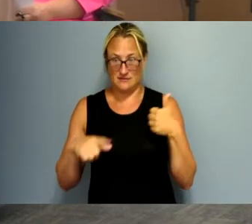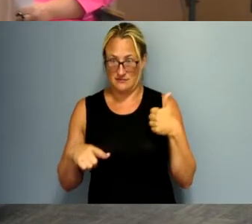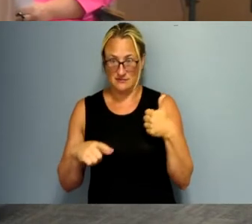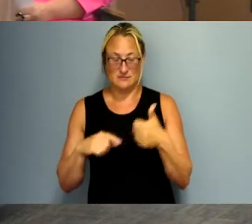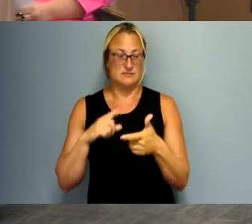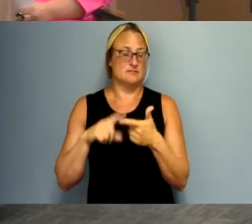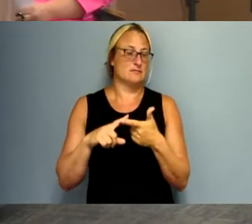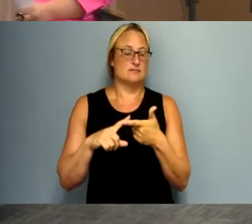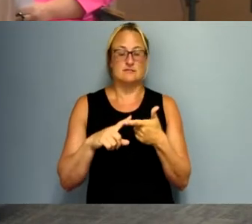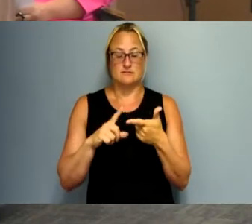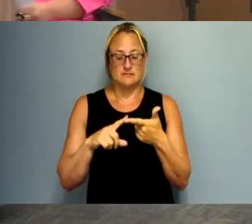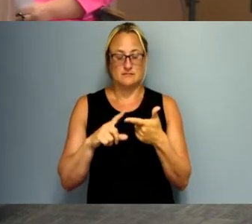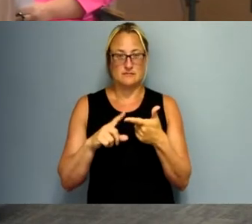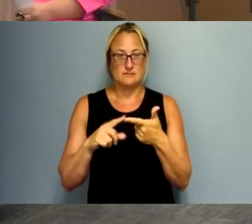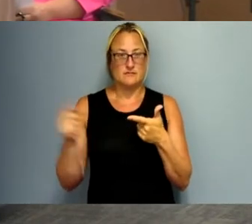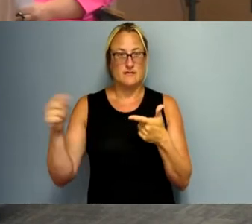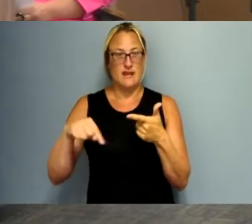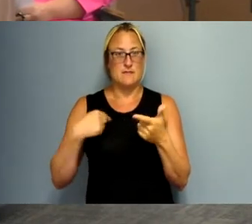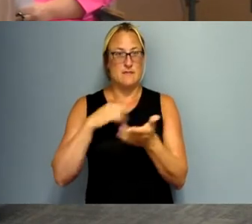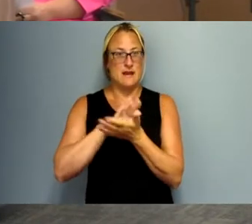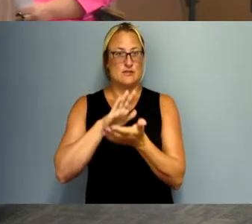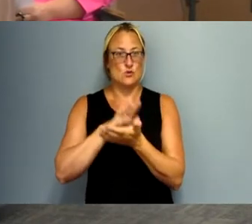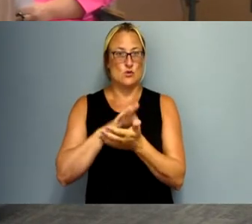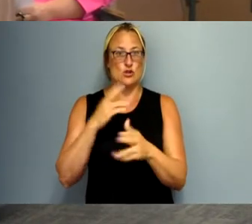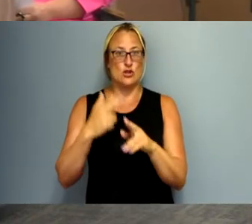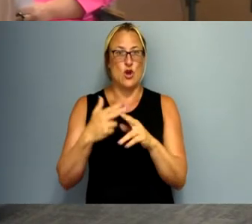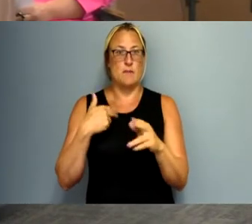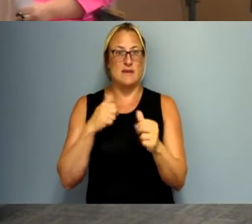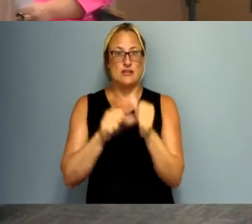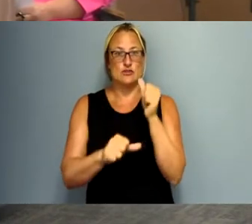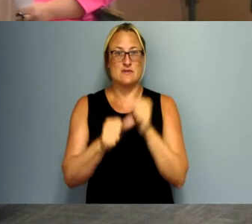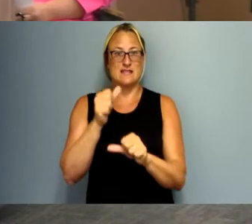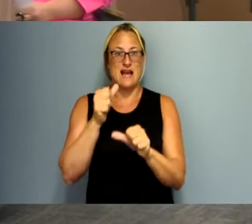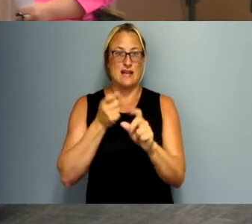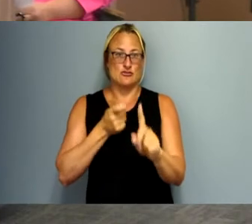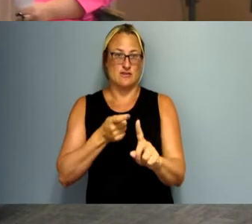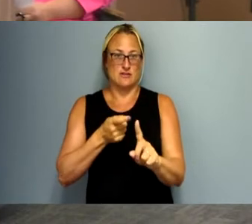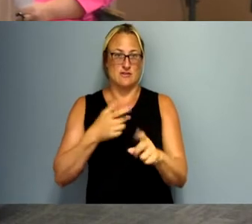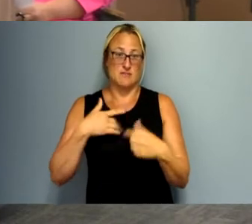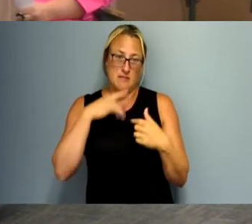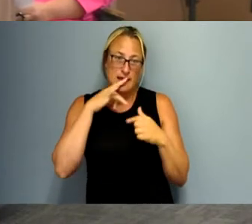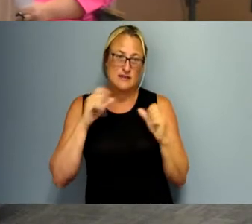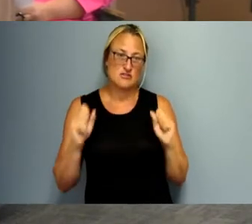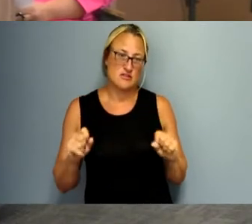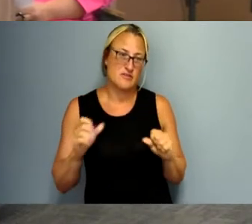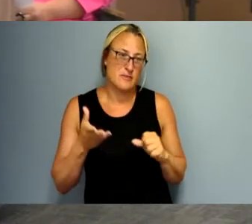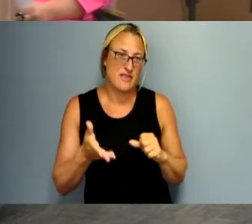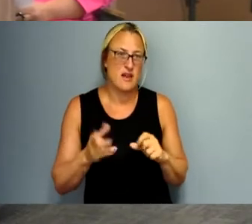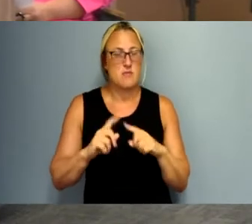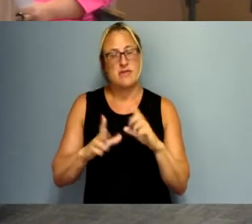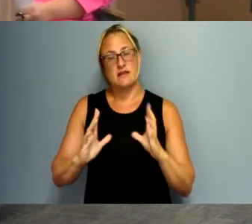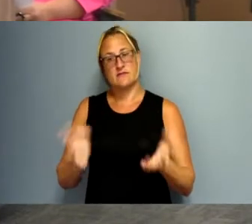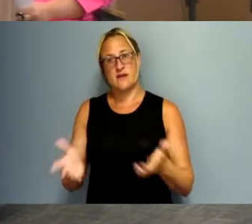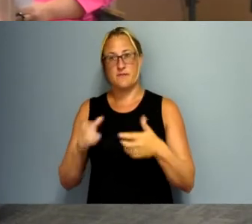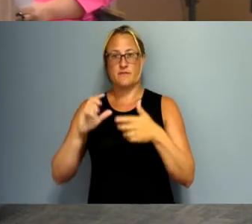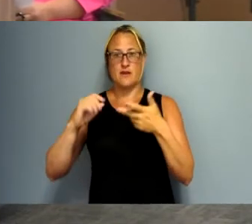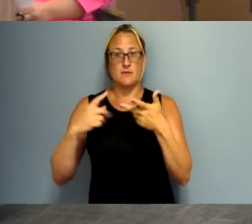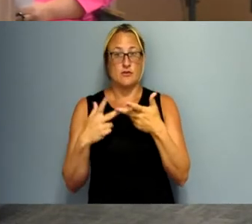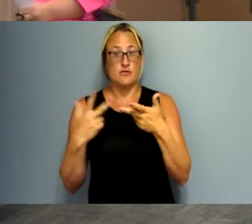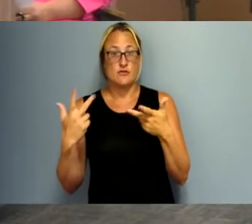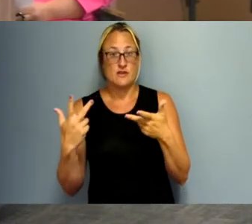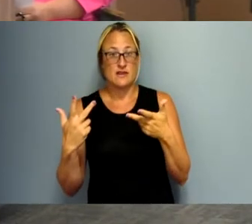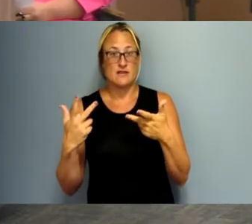two, you came to my school and called me a suicide trigger. I mean, my kids could have been there. That's fine. Number three, I've been called